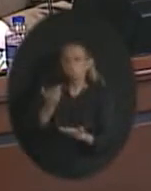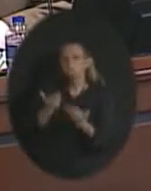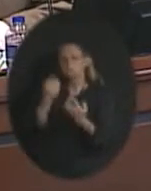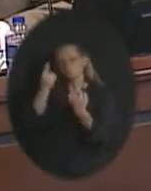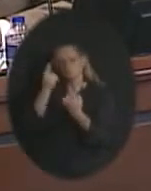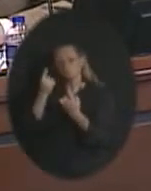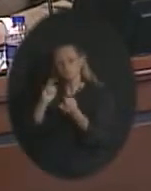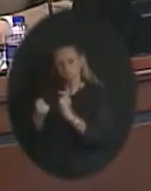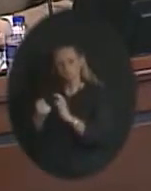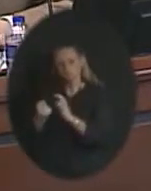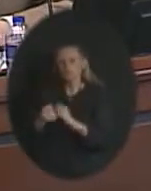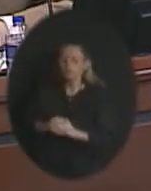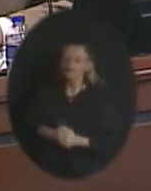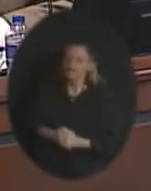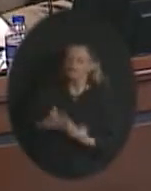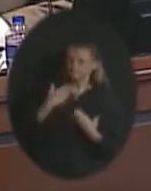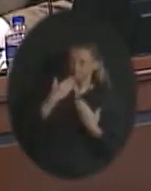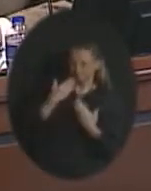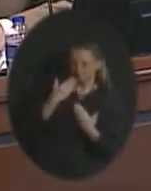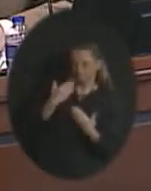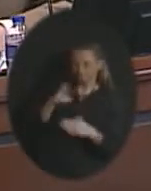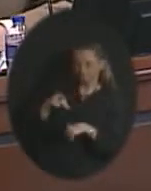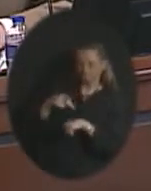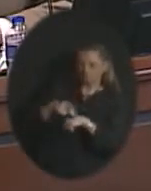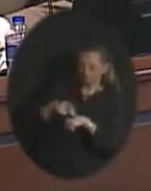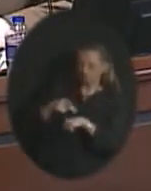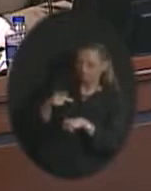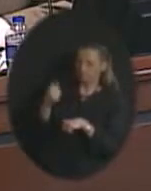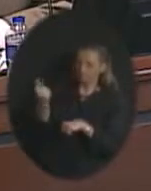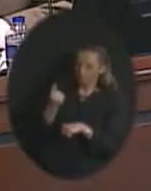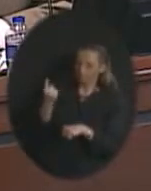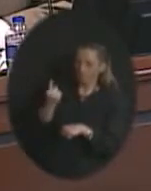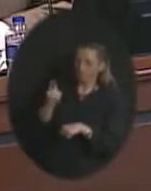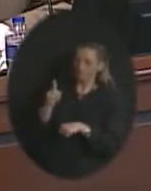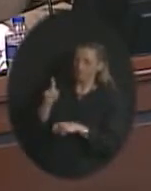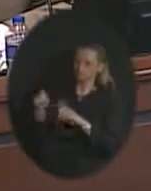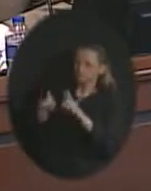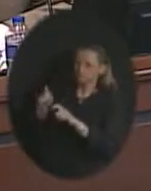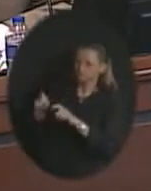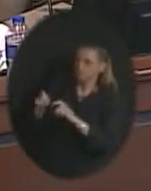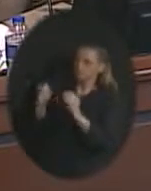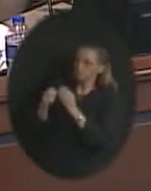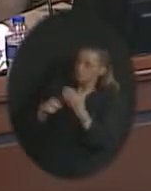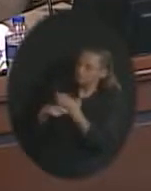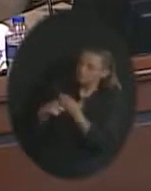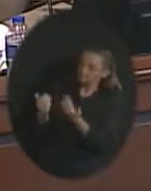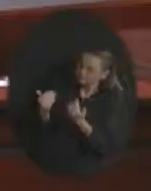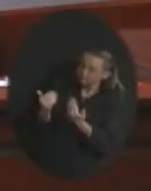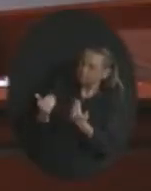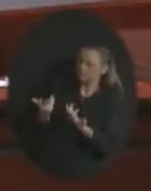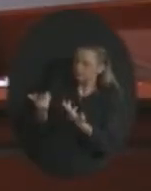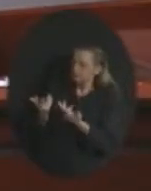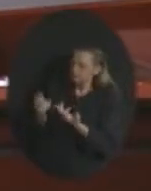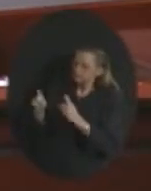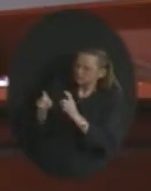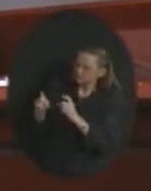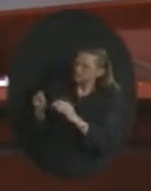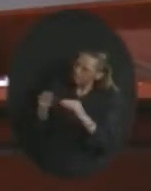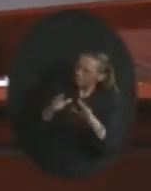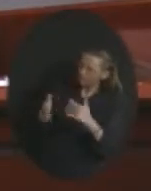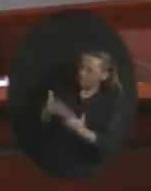principals who are on the front line and have to answer a lot of those questions and get hit up for tickets. And I think they were really trying to respond to some